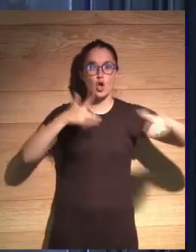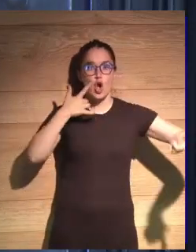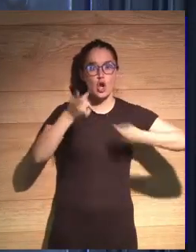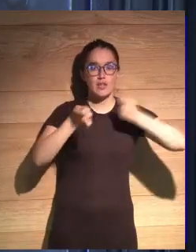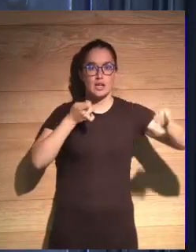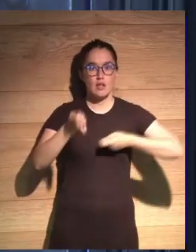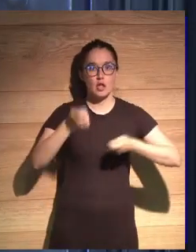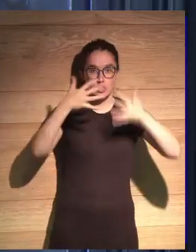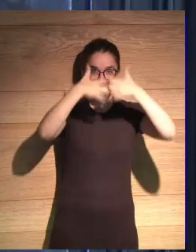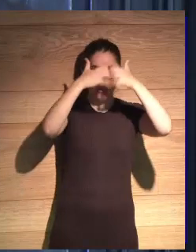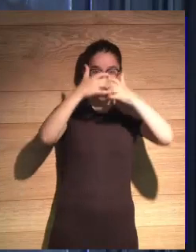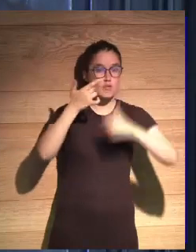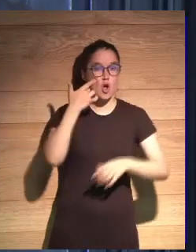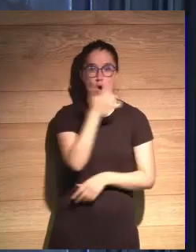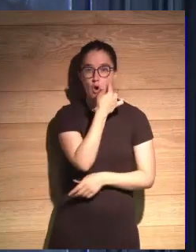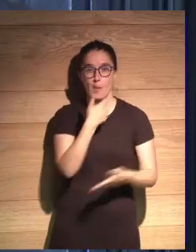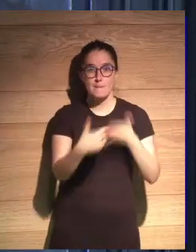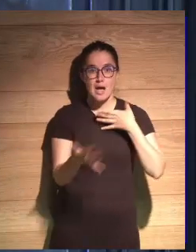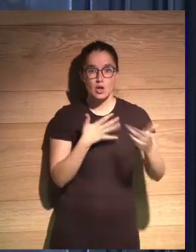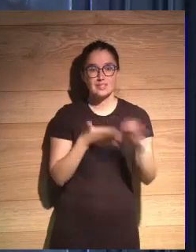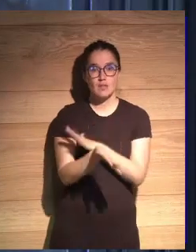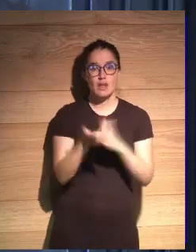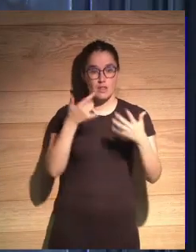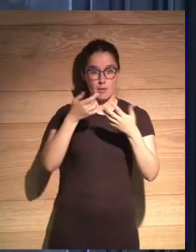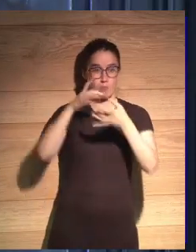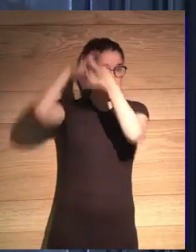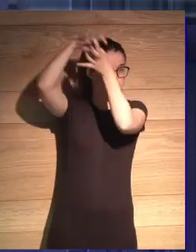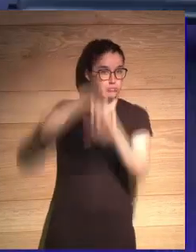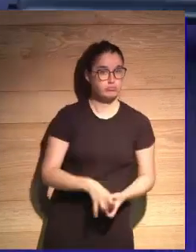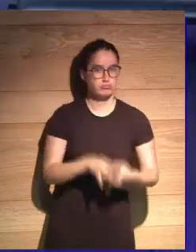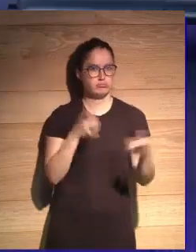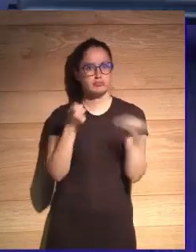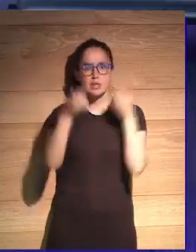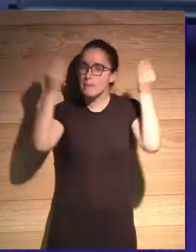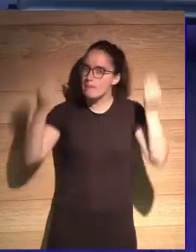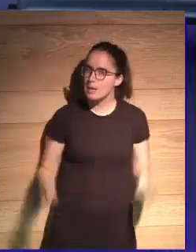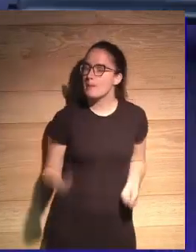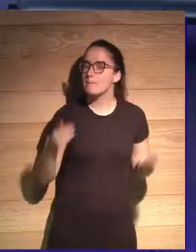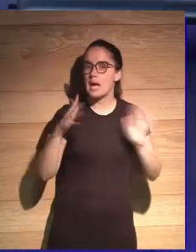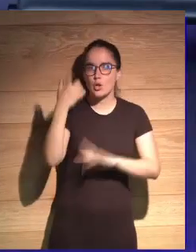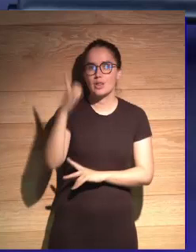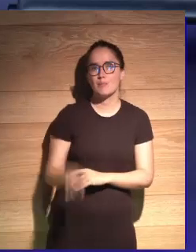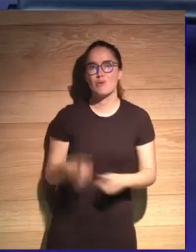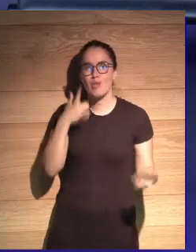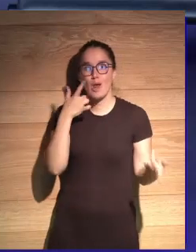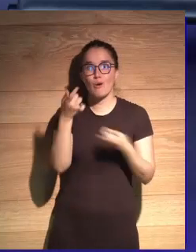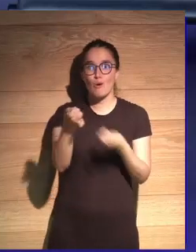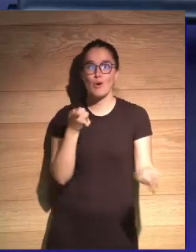like video games, where we need coordination between brain, hands, so